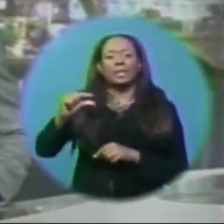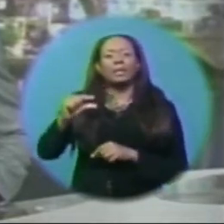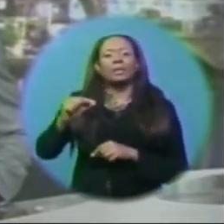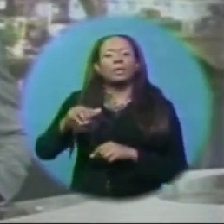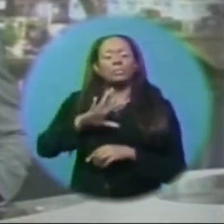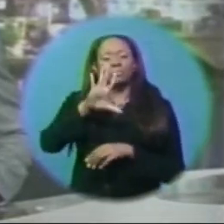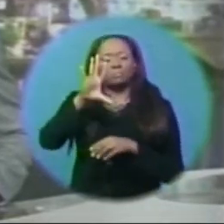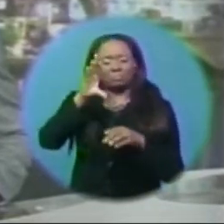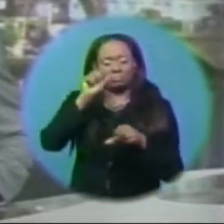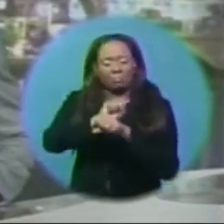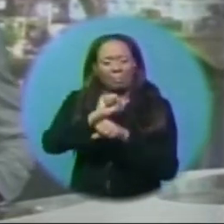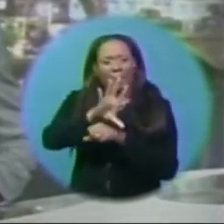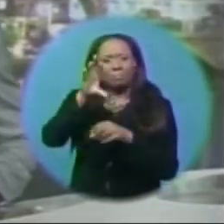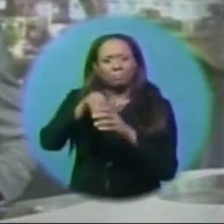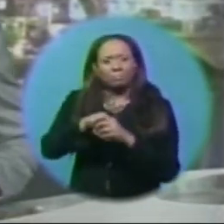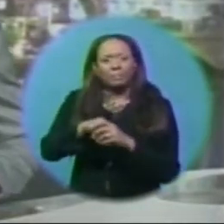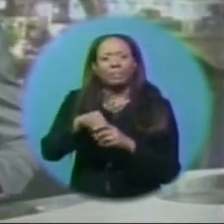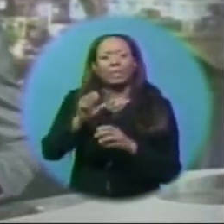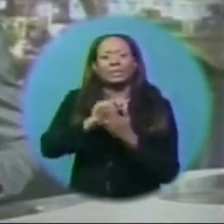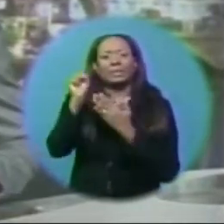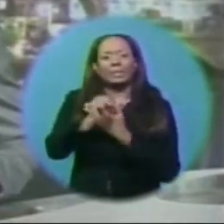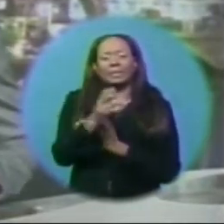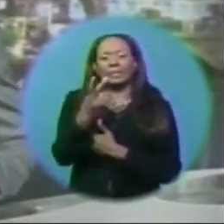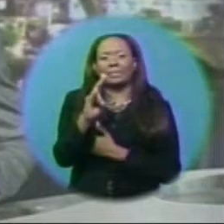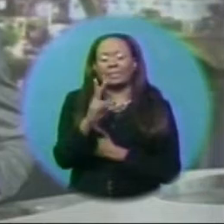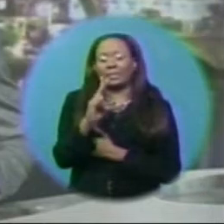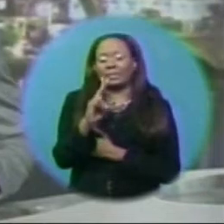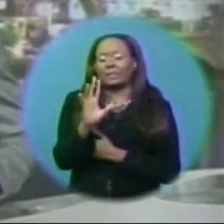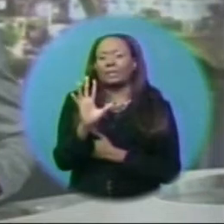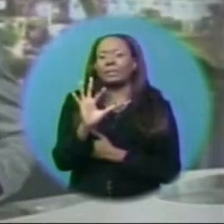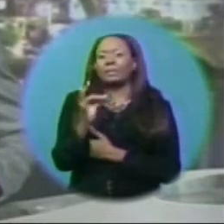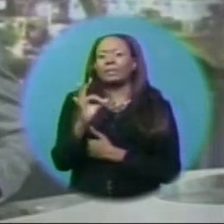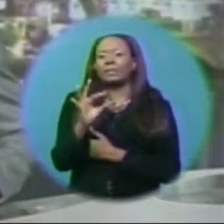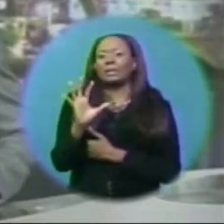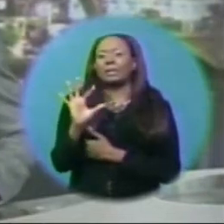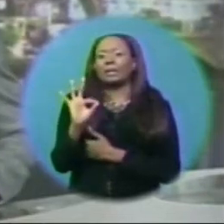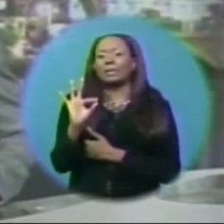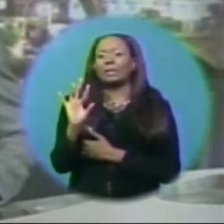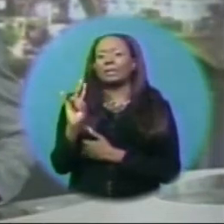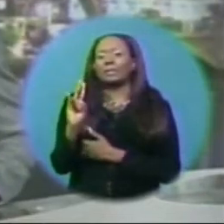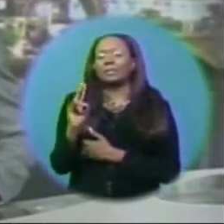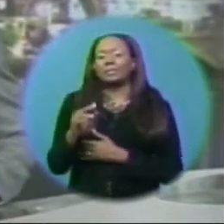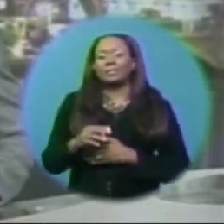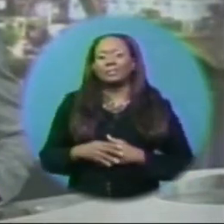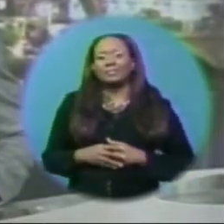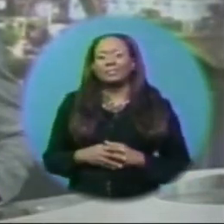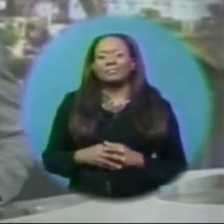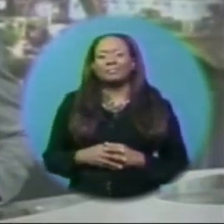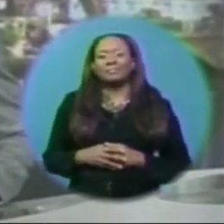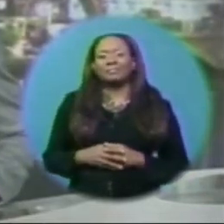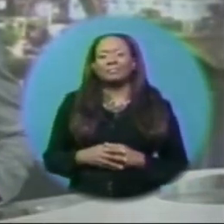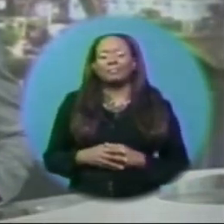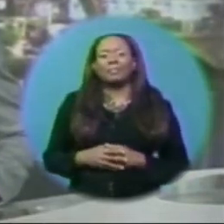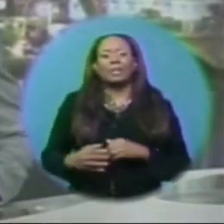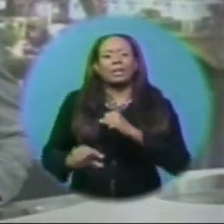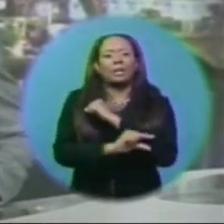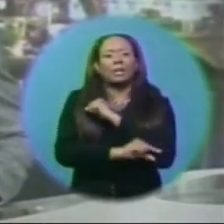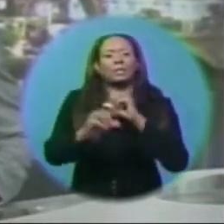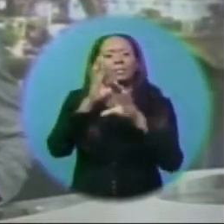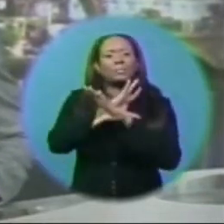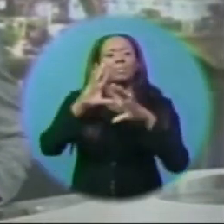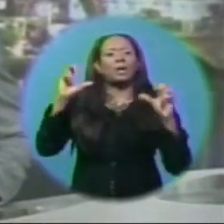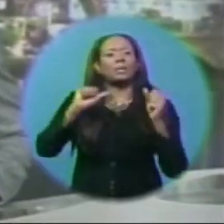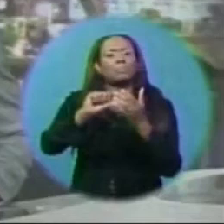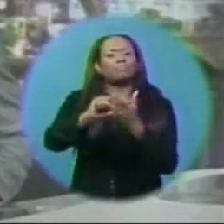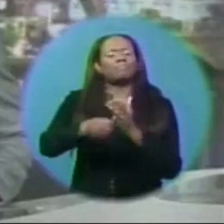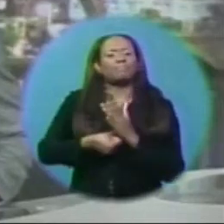September 17, 1997. And Guyana's President David Granger is placing emphasis on education